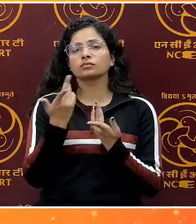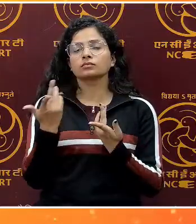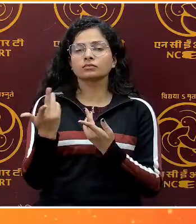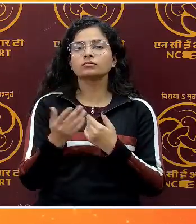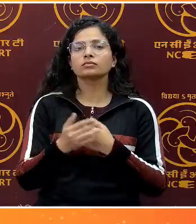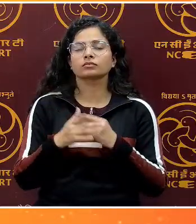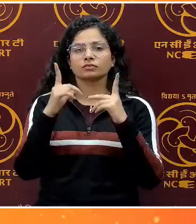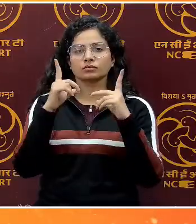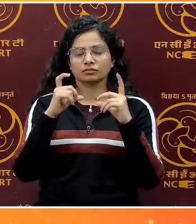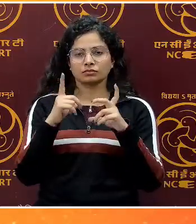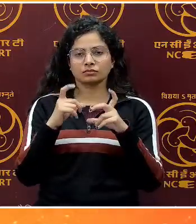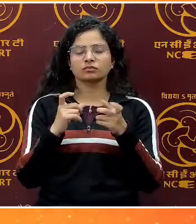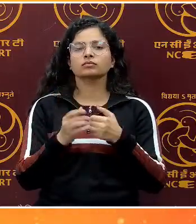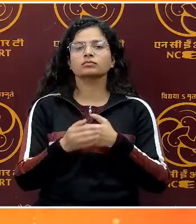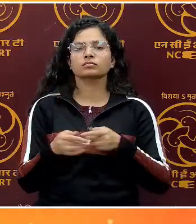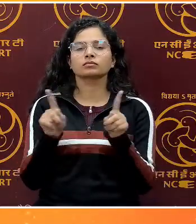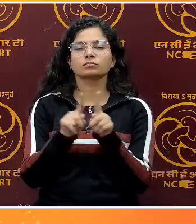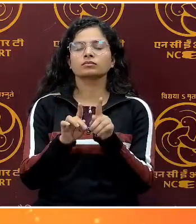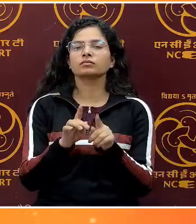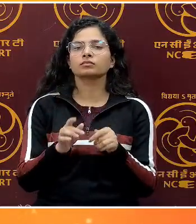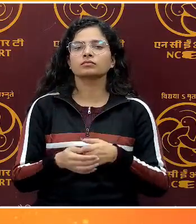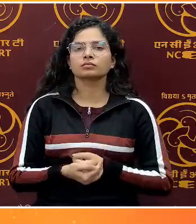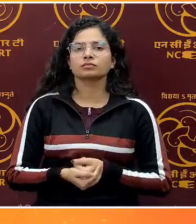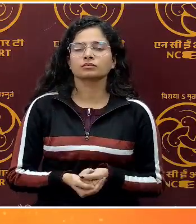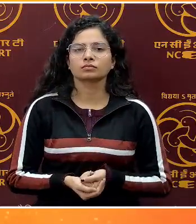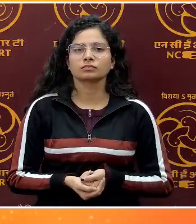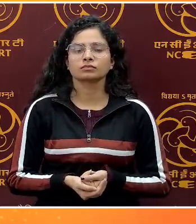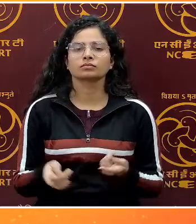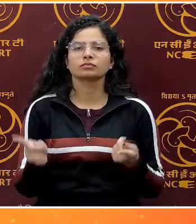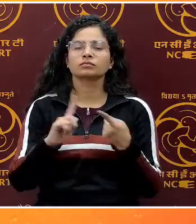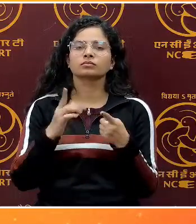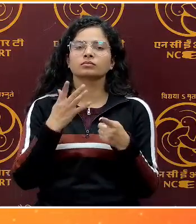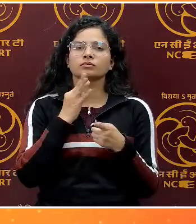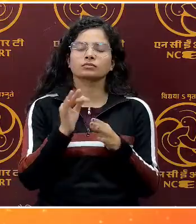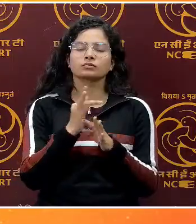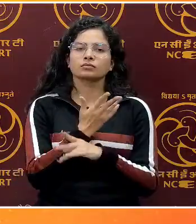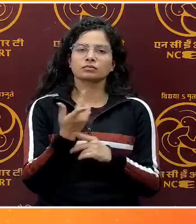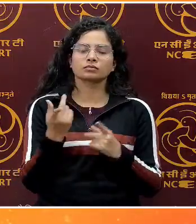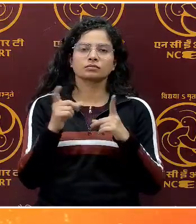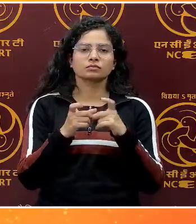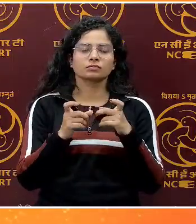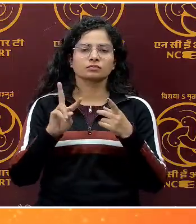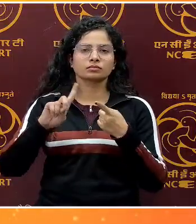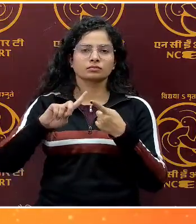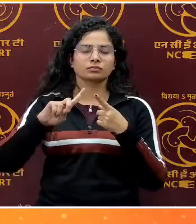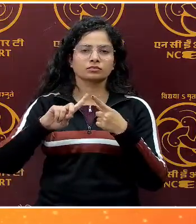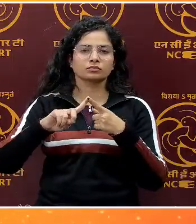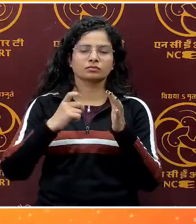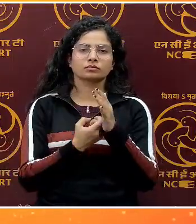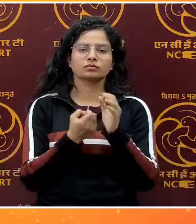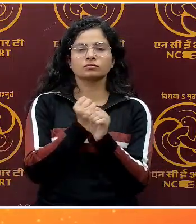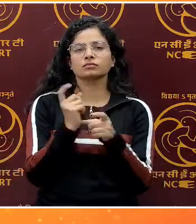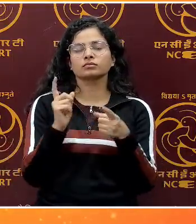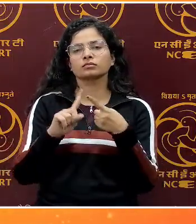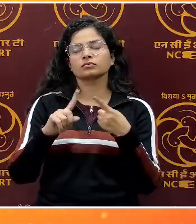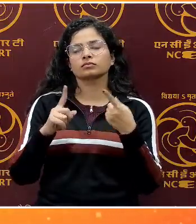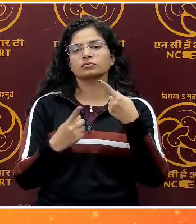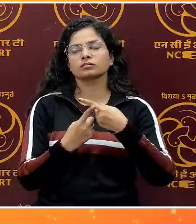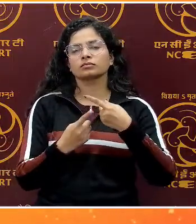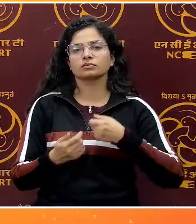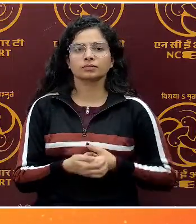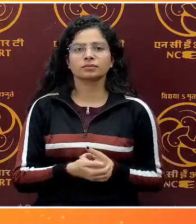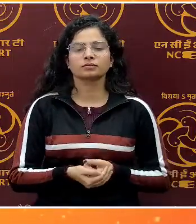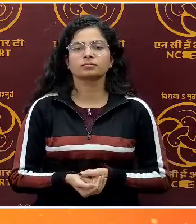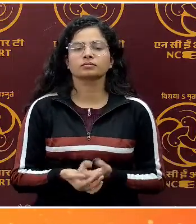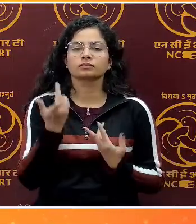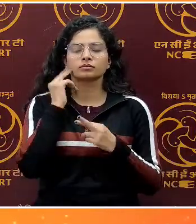our image as it is, okay. So what is happening? Some sort of divergence is happening, not to the extreme. Okay.